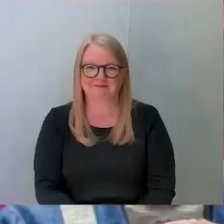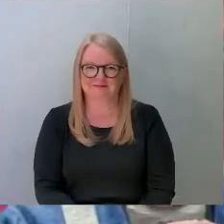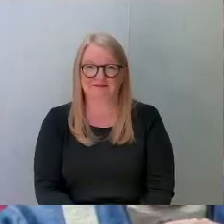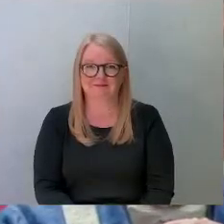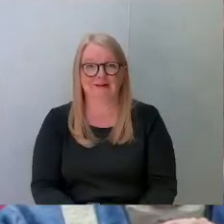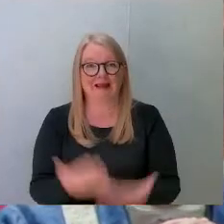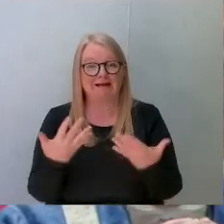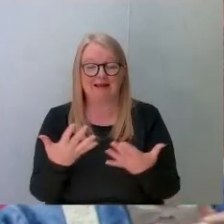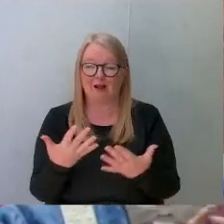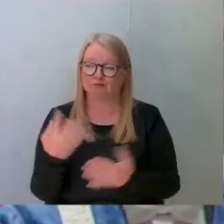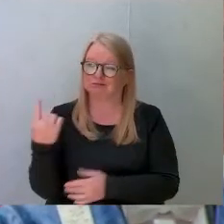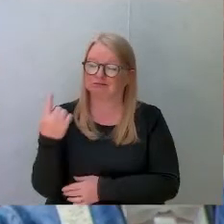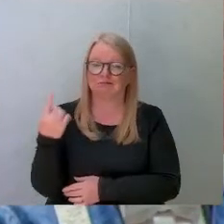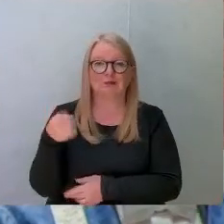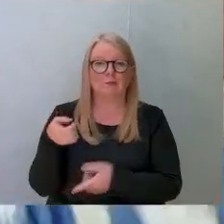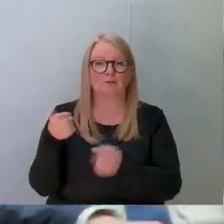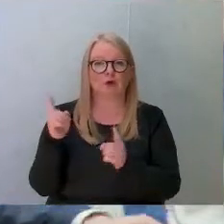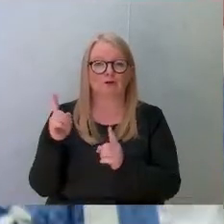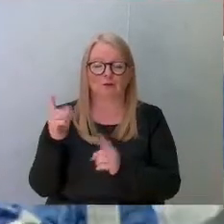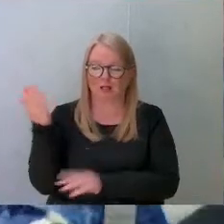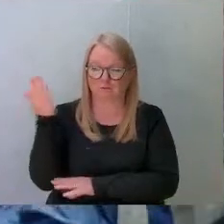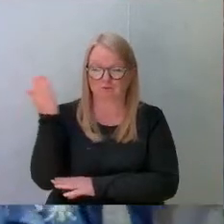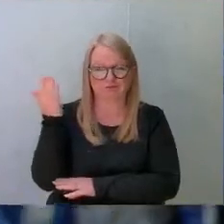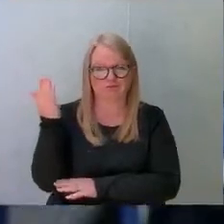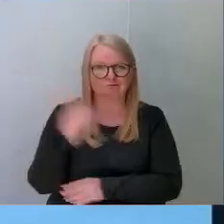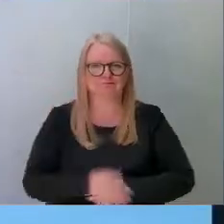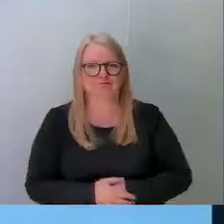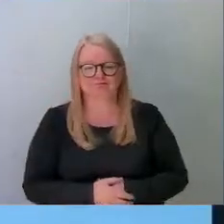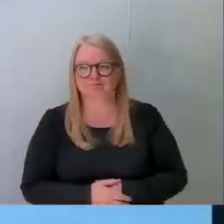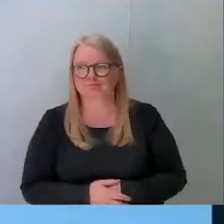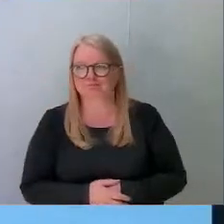I now call on the Principal to address the Assembly.